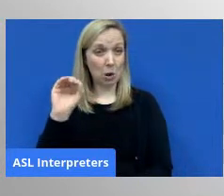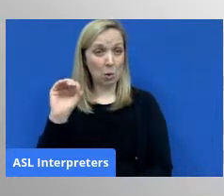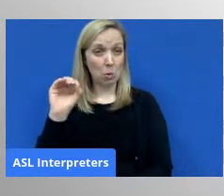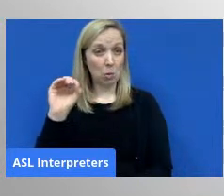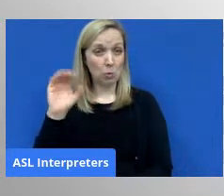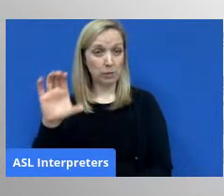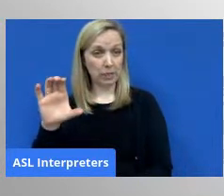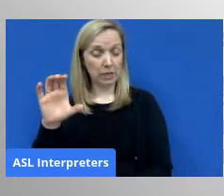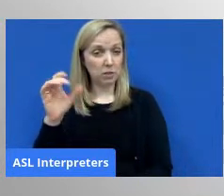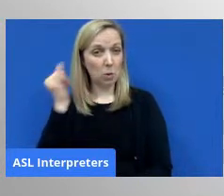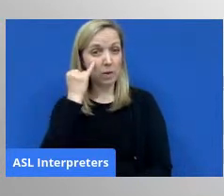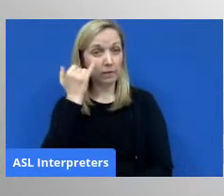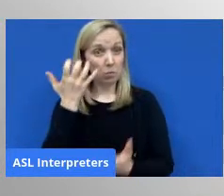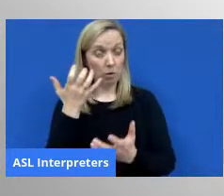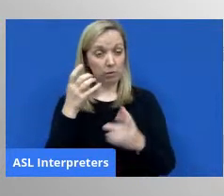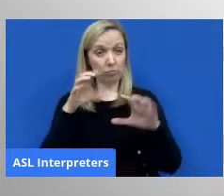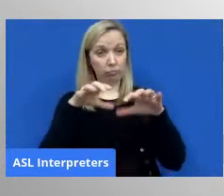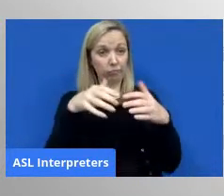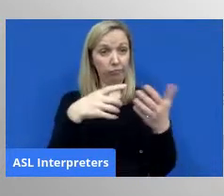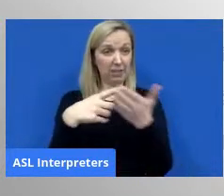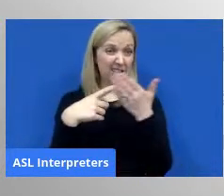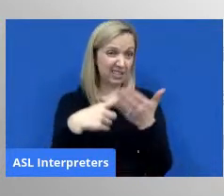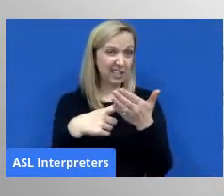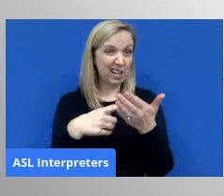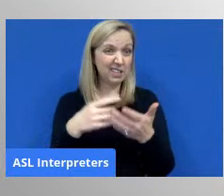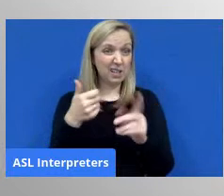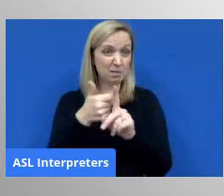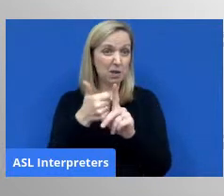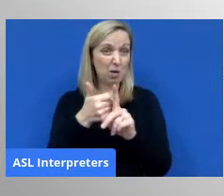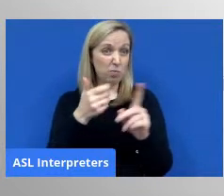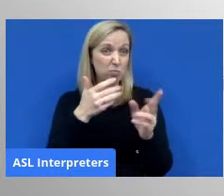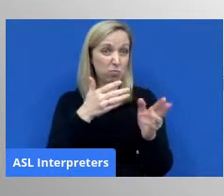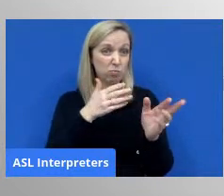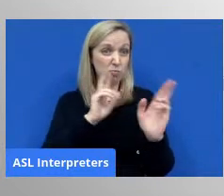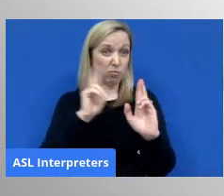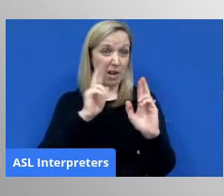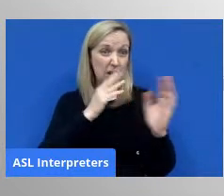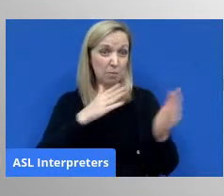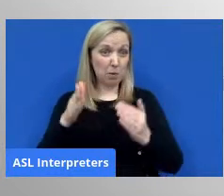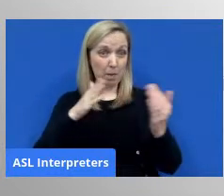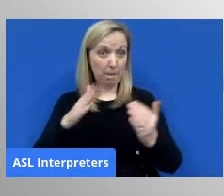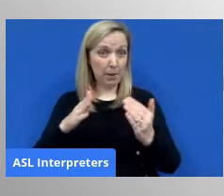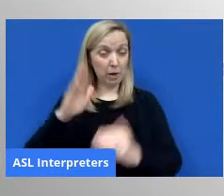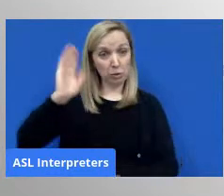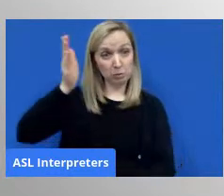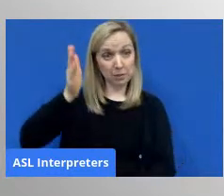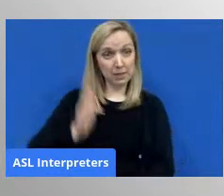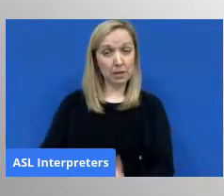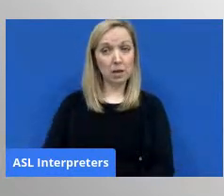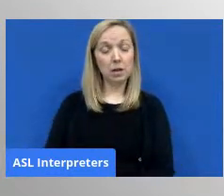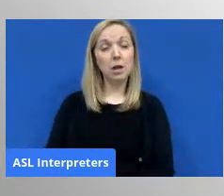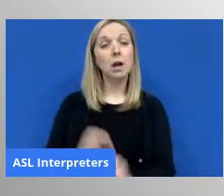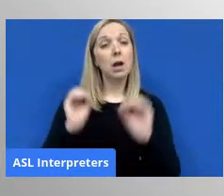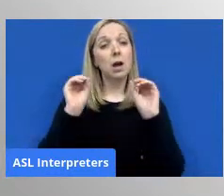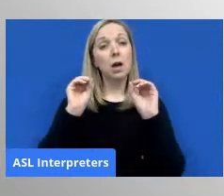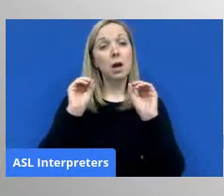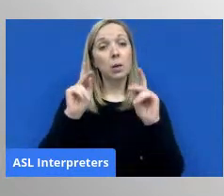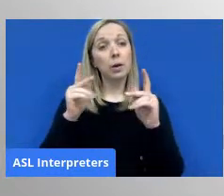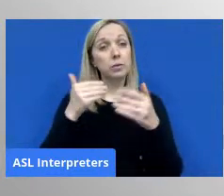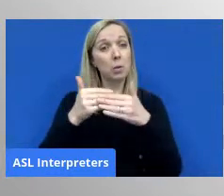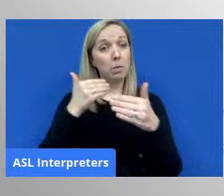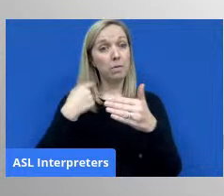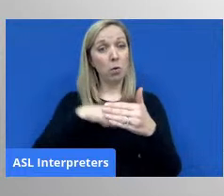been done towards this end, he is available and prepared to do so. Okay, well, yeah, okay, I guess before we